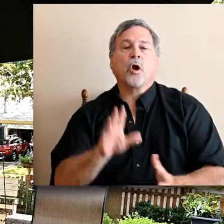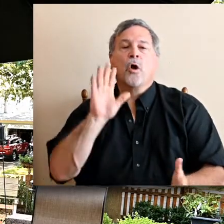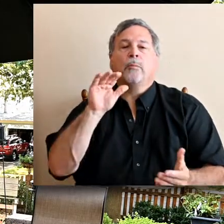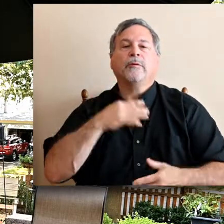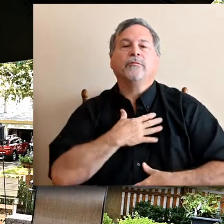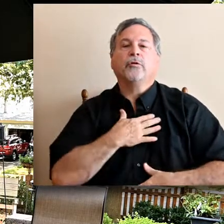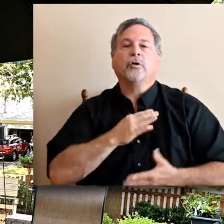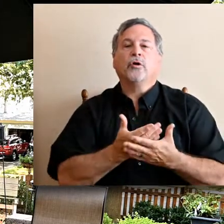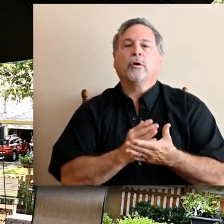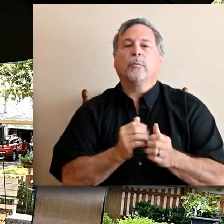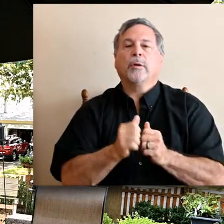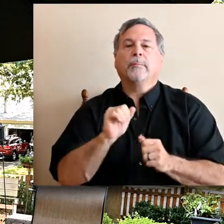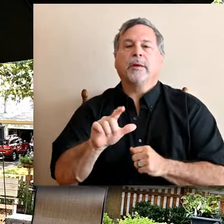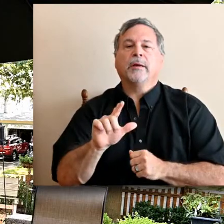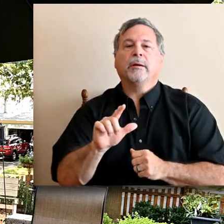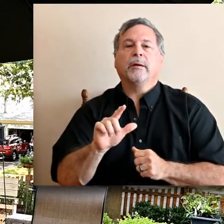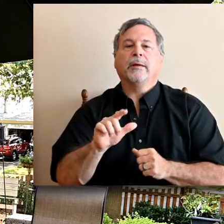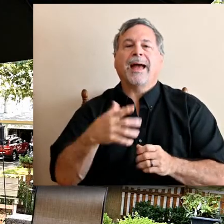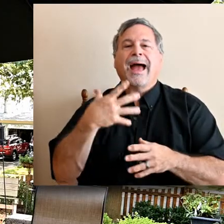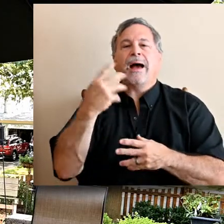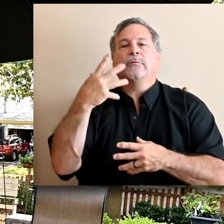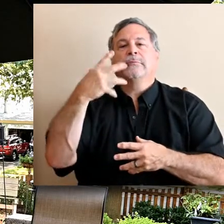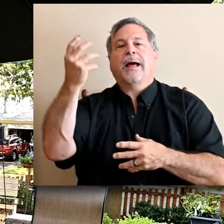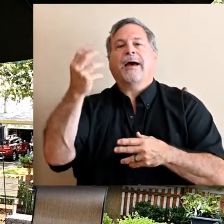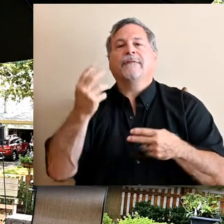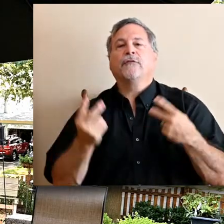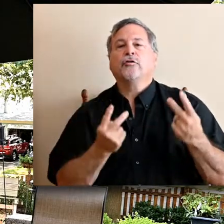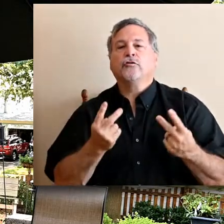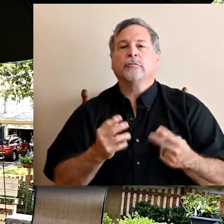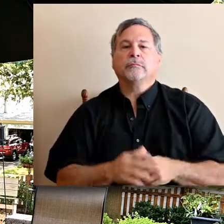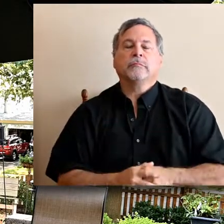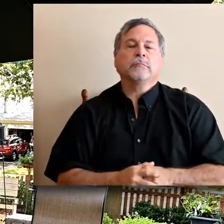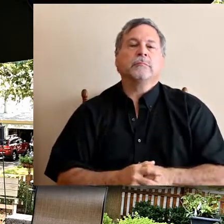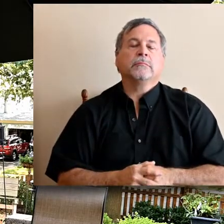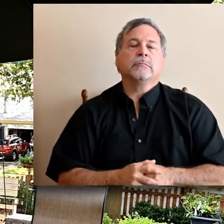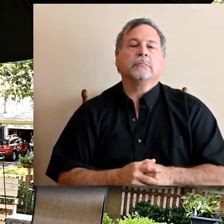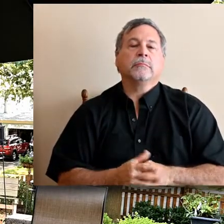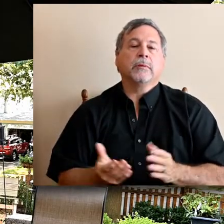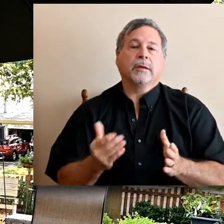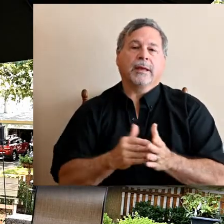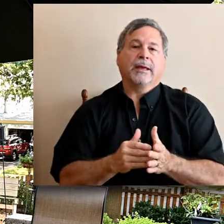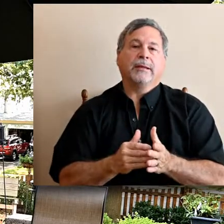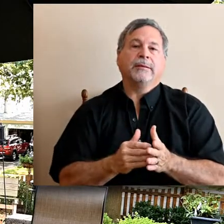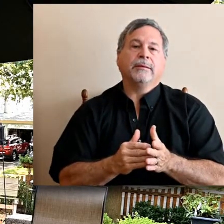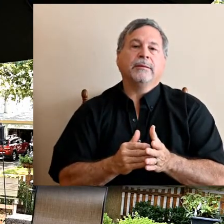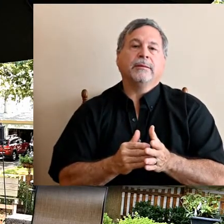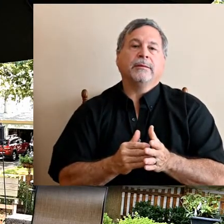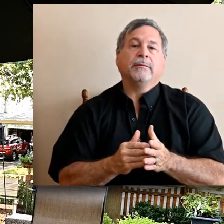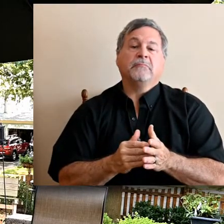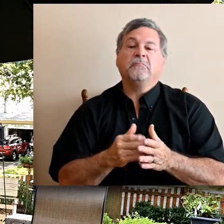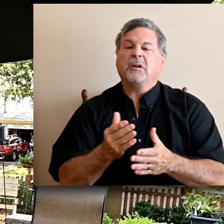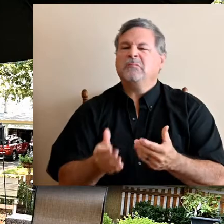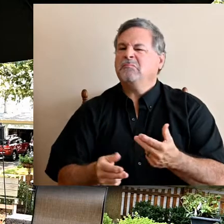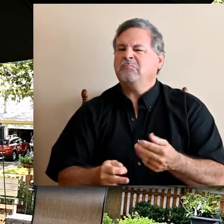I hope you've enjoyed cooking with Bill. This is the outdoor version. Again,